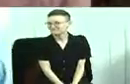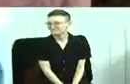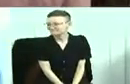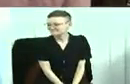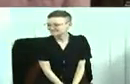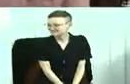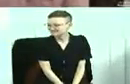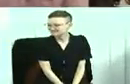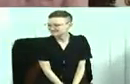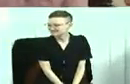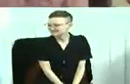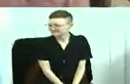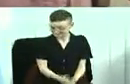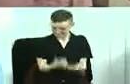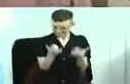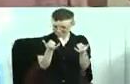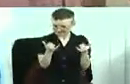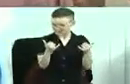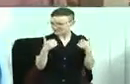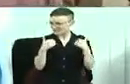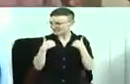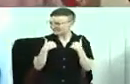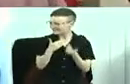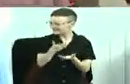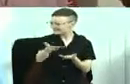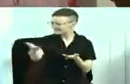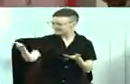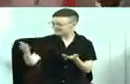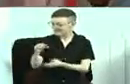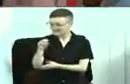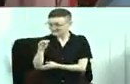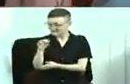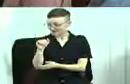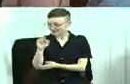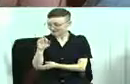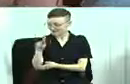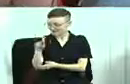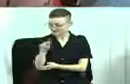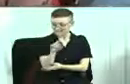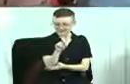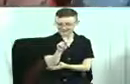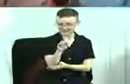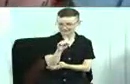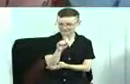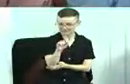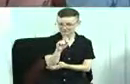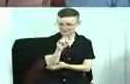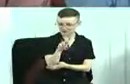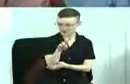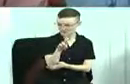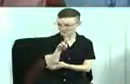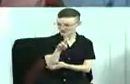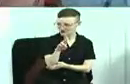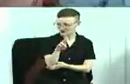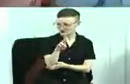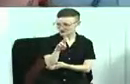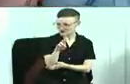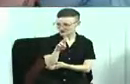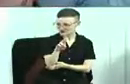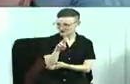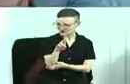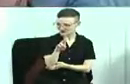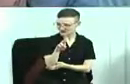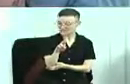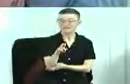we have with us today Mark and Nestor. as well as